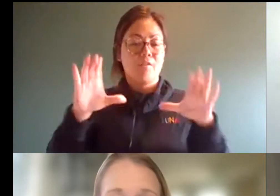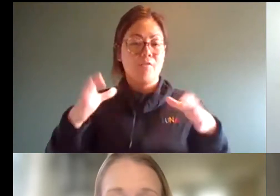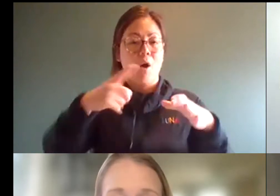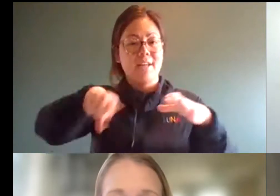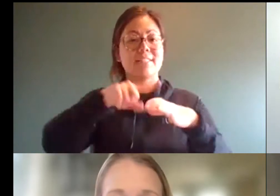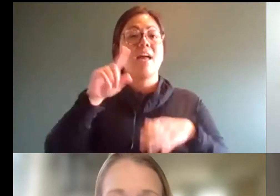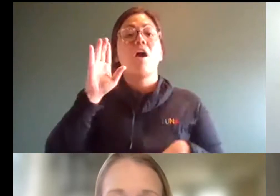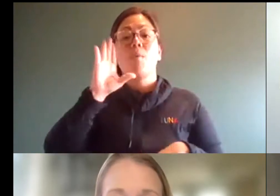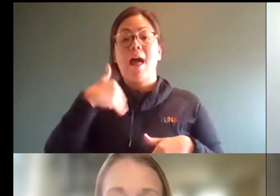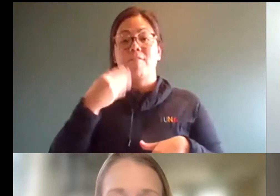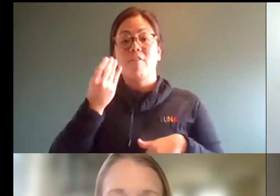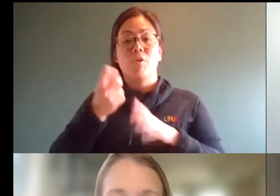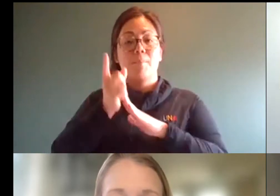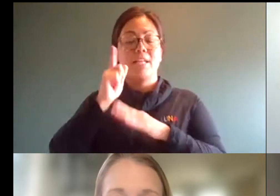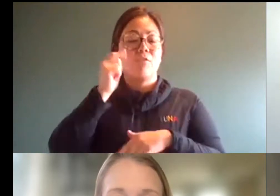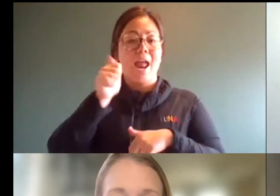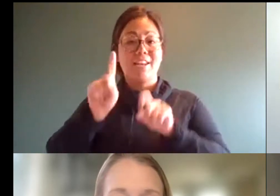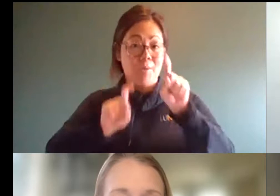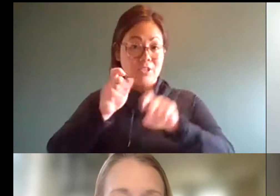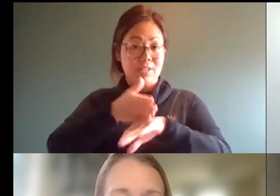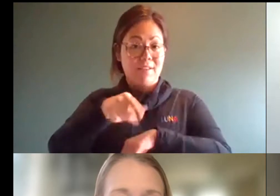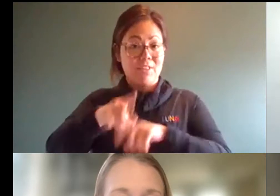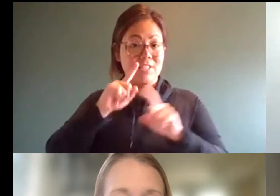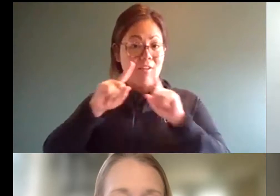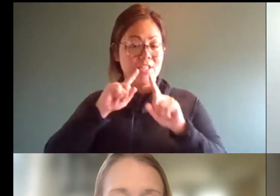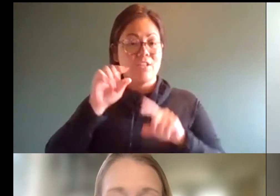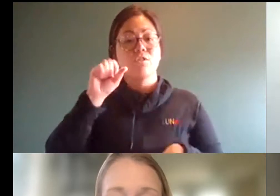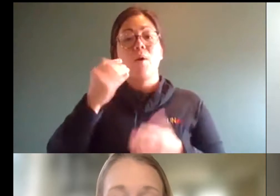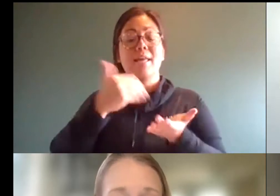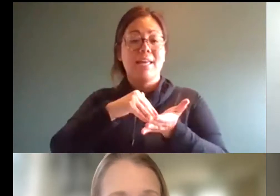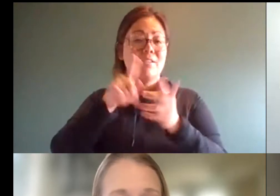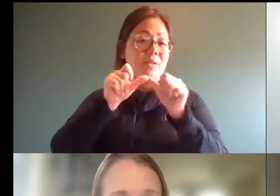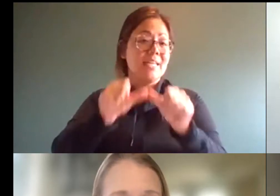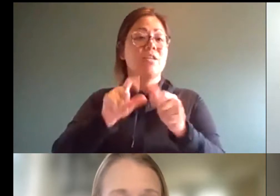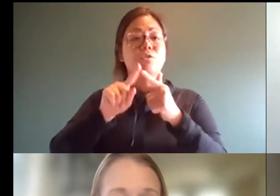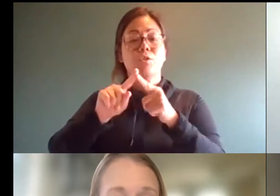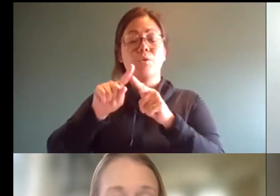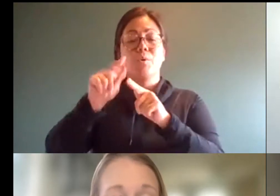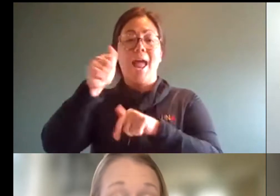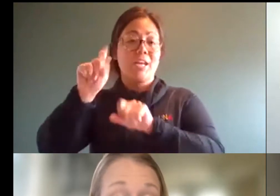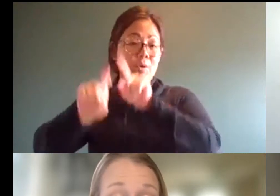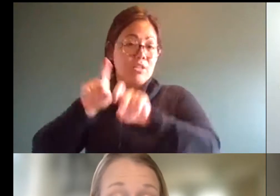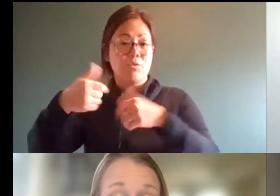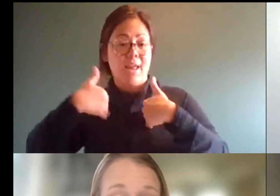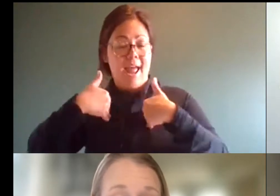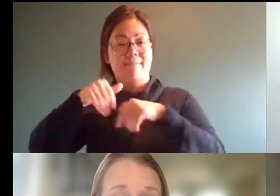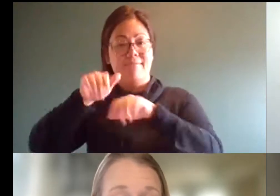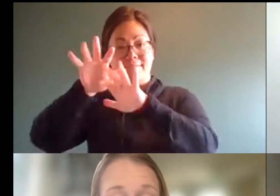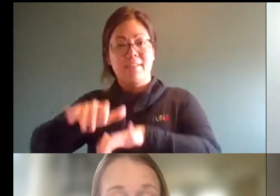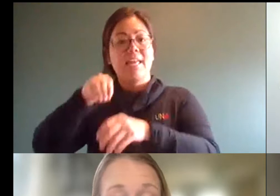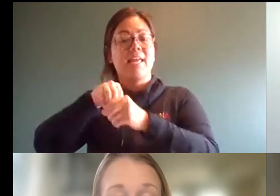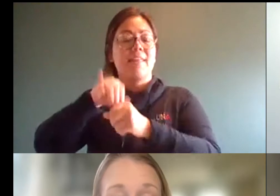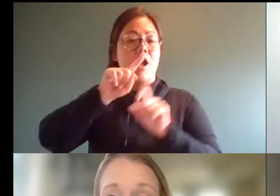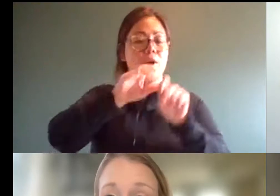minutes after their conversation for any questions that you may have. So again, continue to place any questions that you have in the Q&A